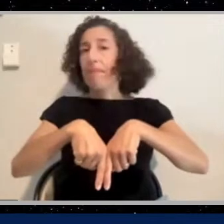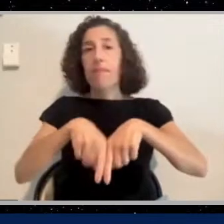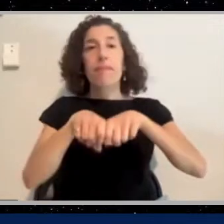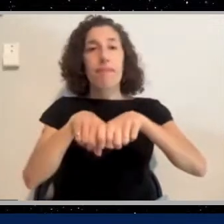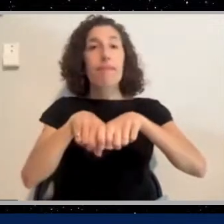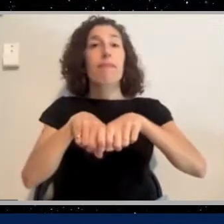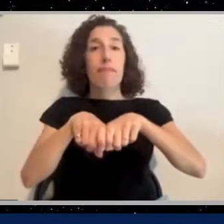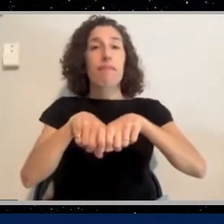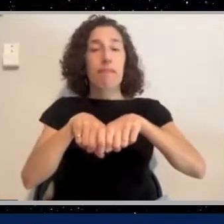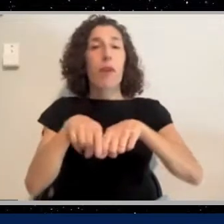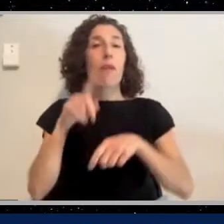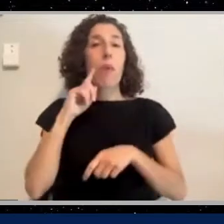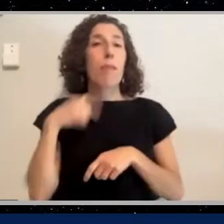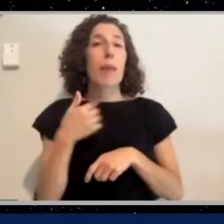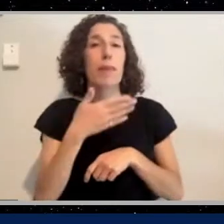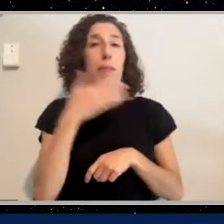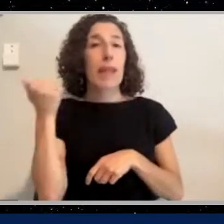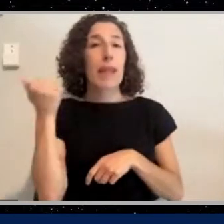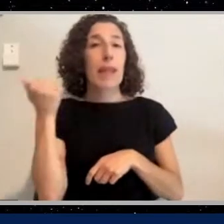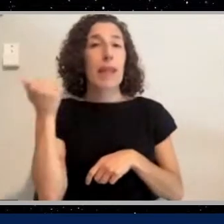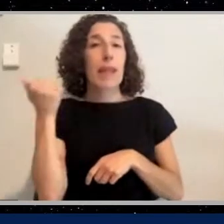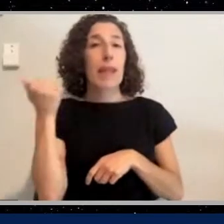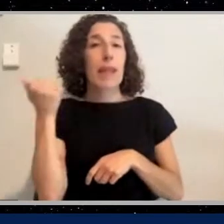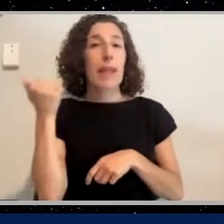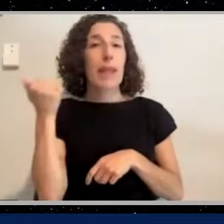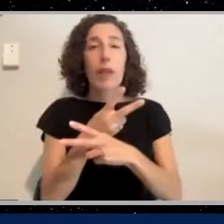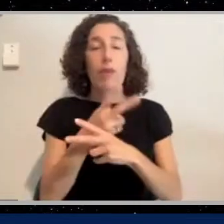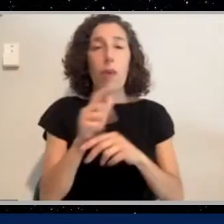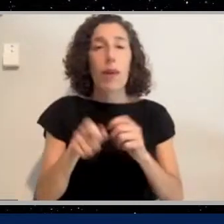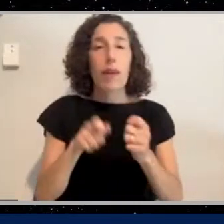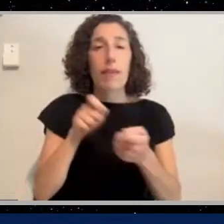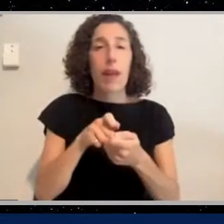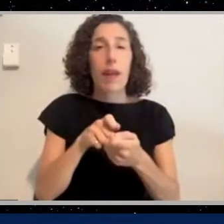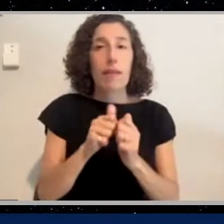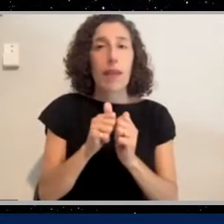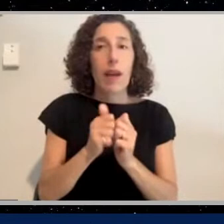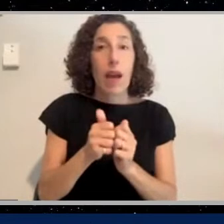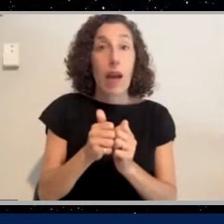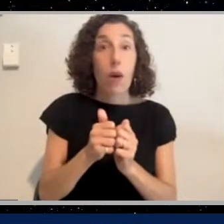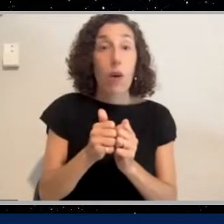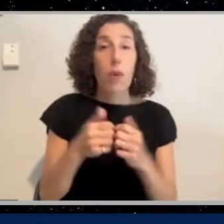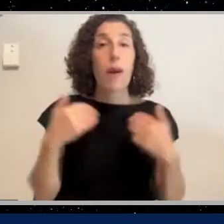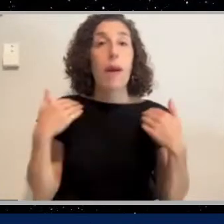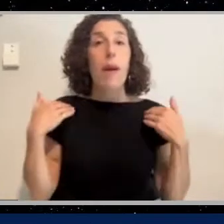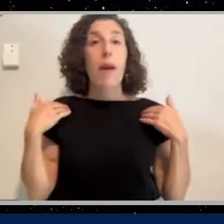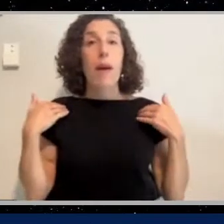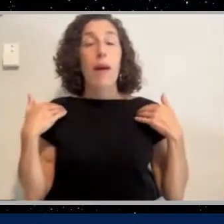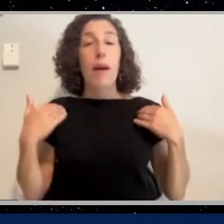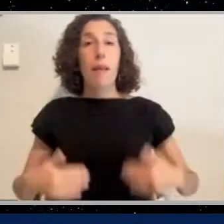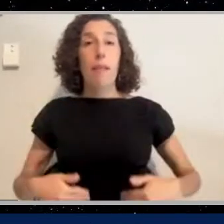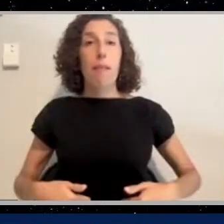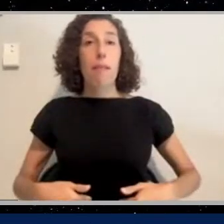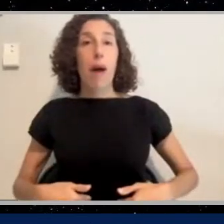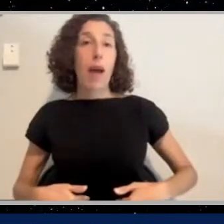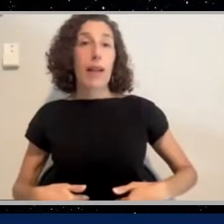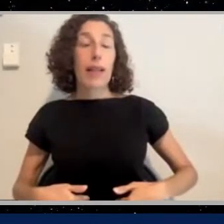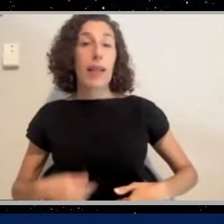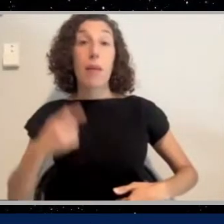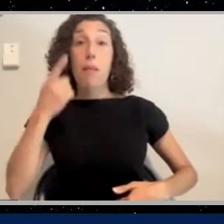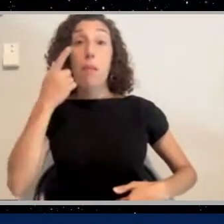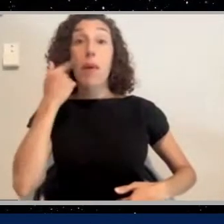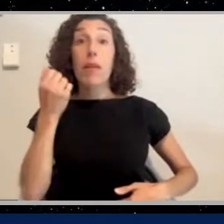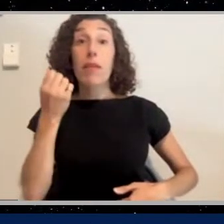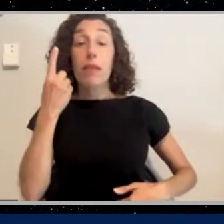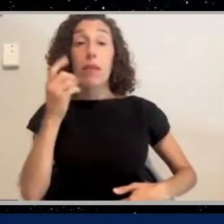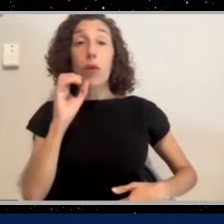you move a little bit with your upper body, the momentum will swing your legs and there is no resistance to stop them, so they could just keep on